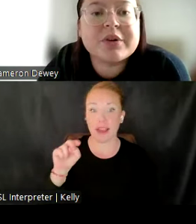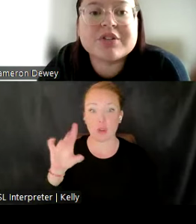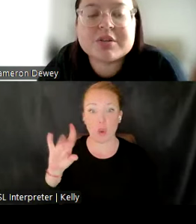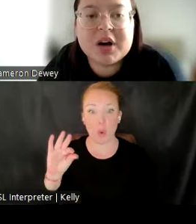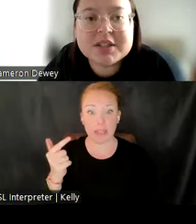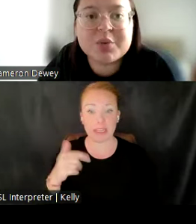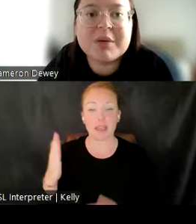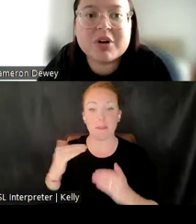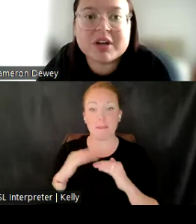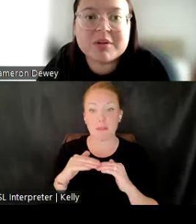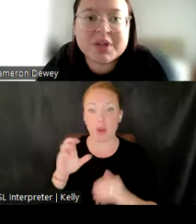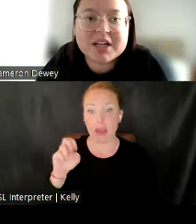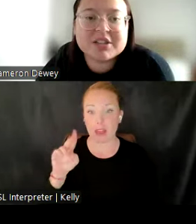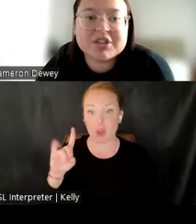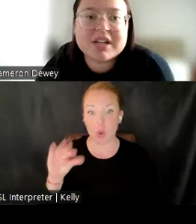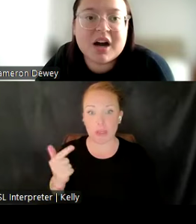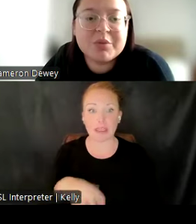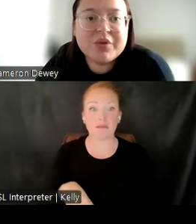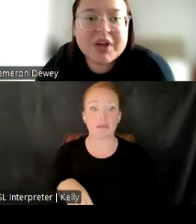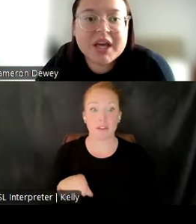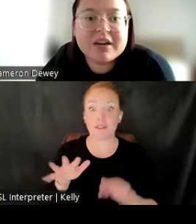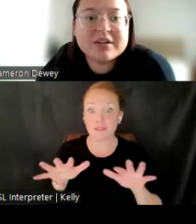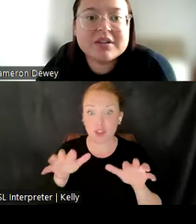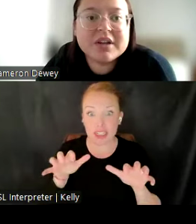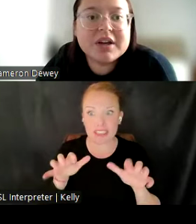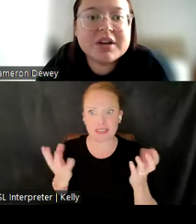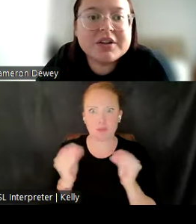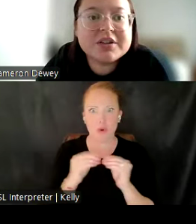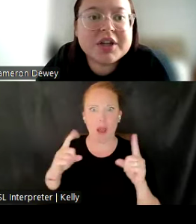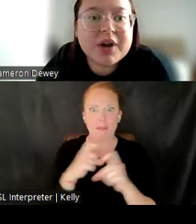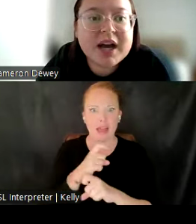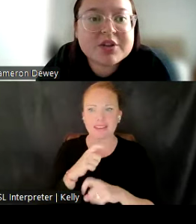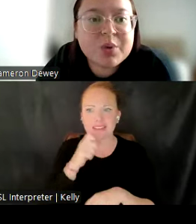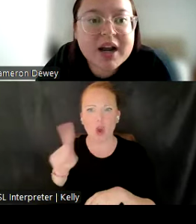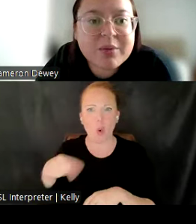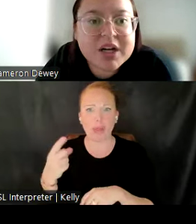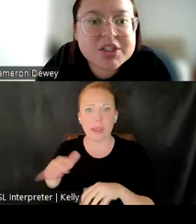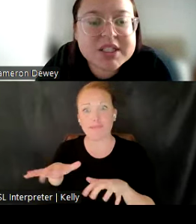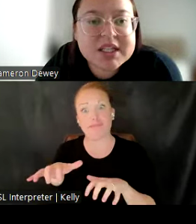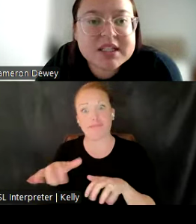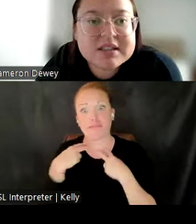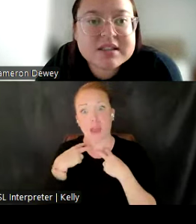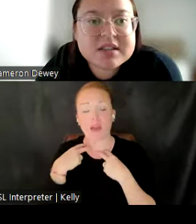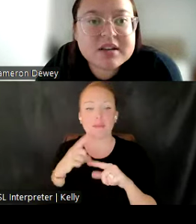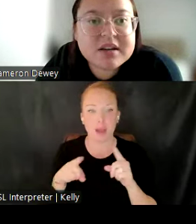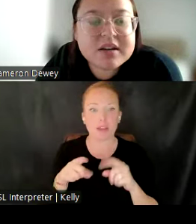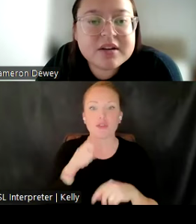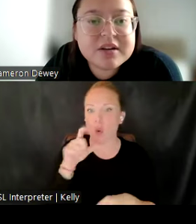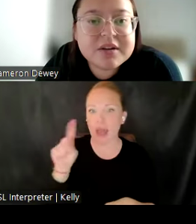The freeze response is way more complex than just not moving. Don't ask why